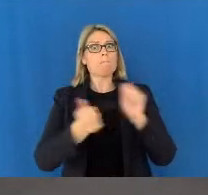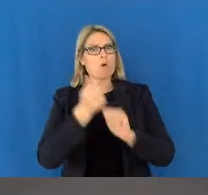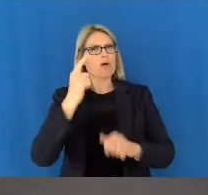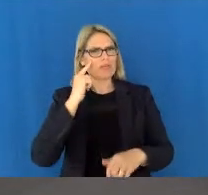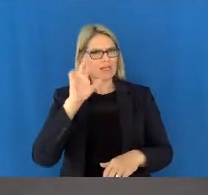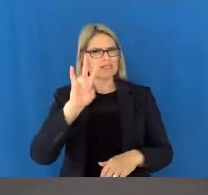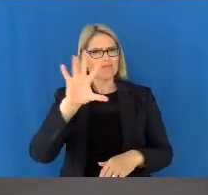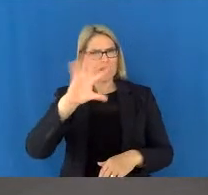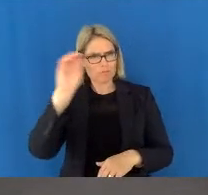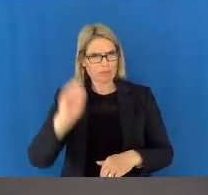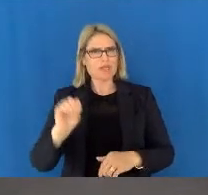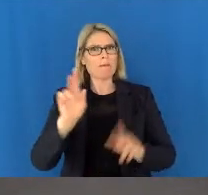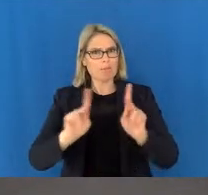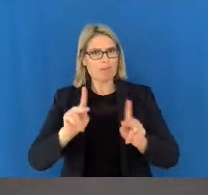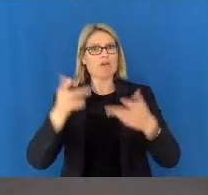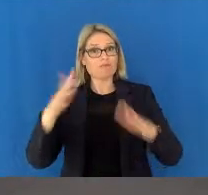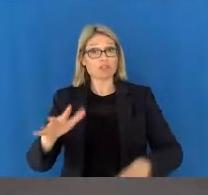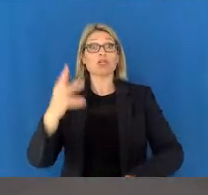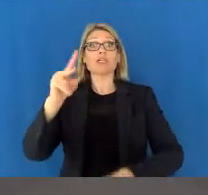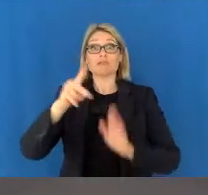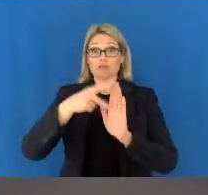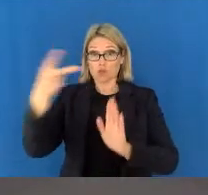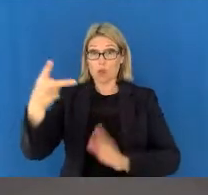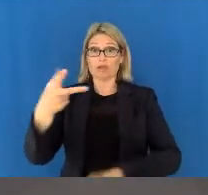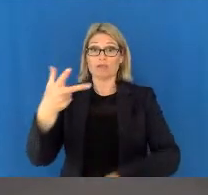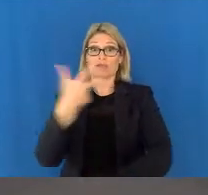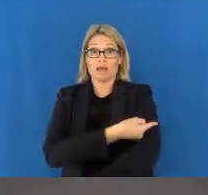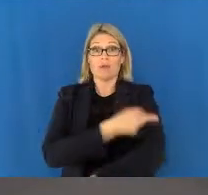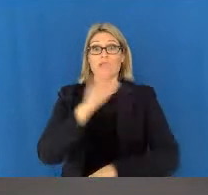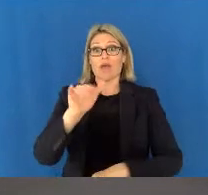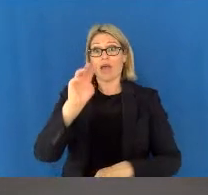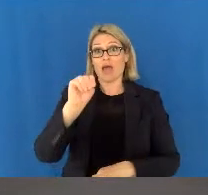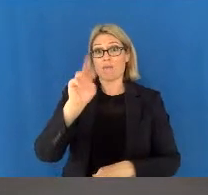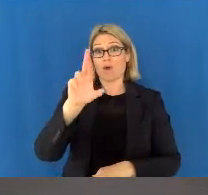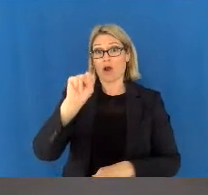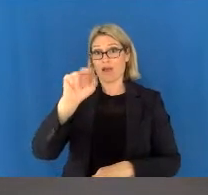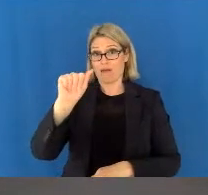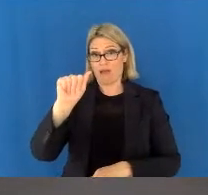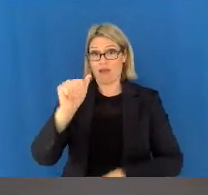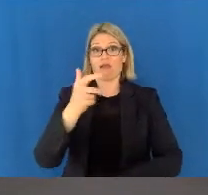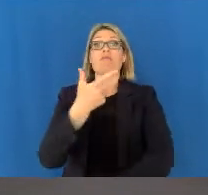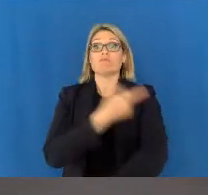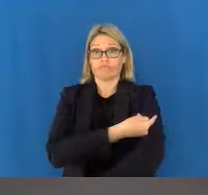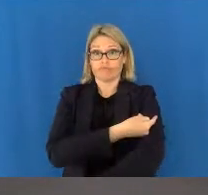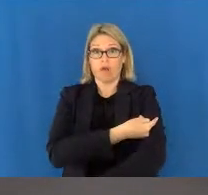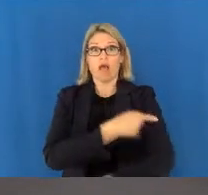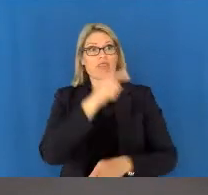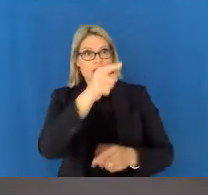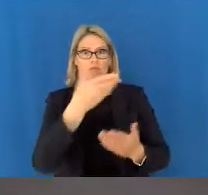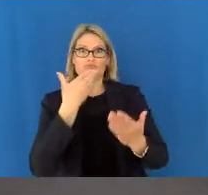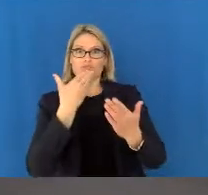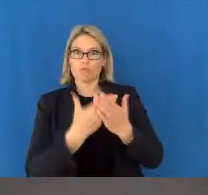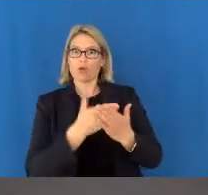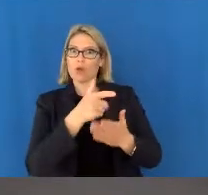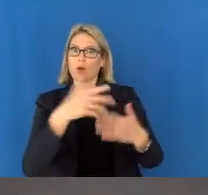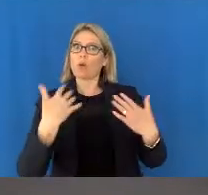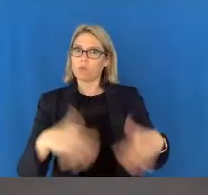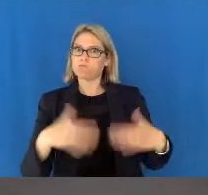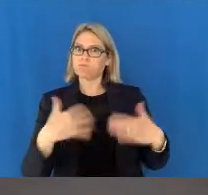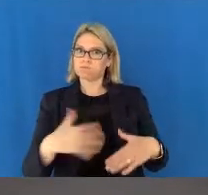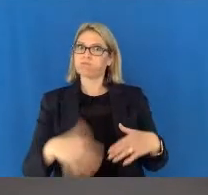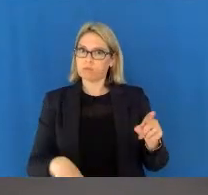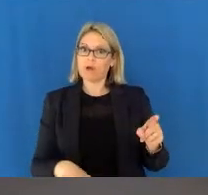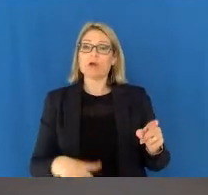75% of the population vaccinated with 2 doses of the mRNA vaccines. And that's going really well, and it's really a good amount